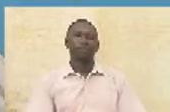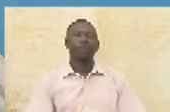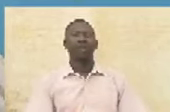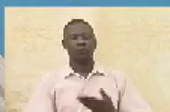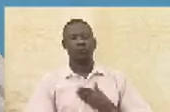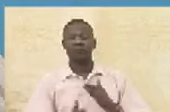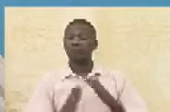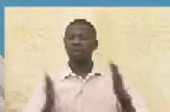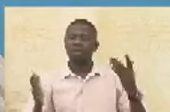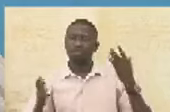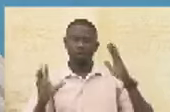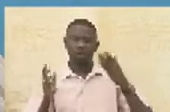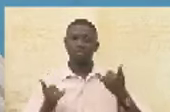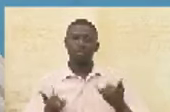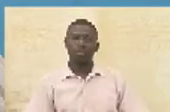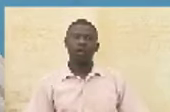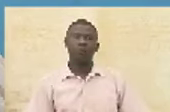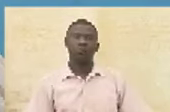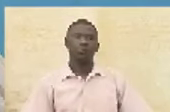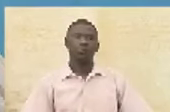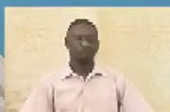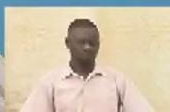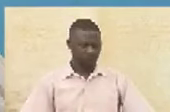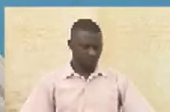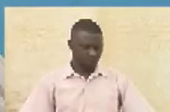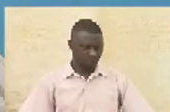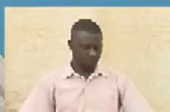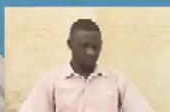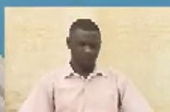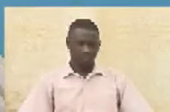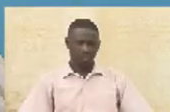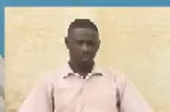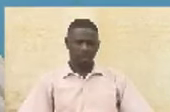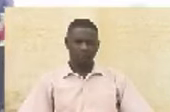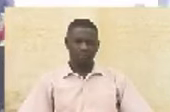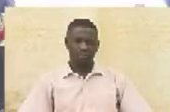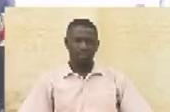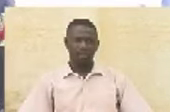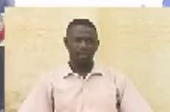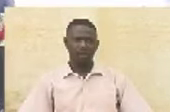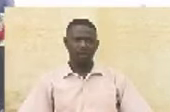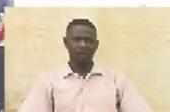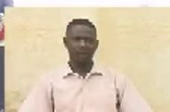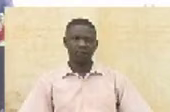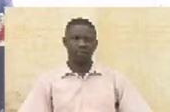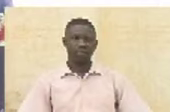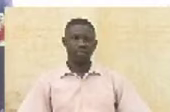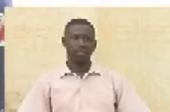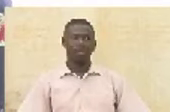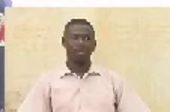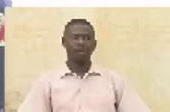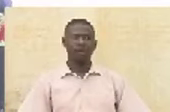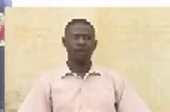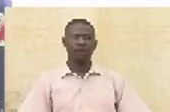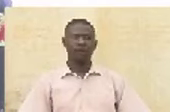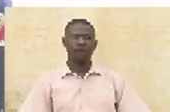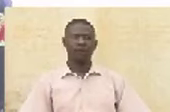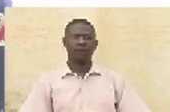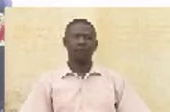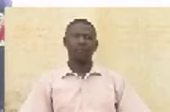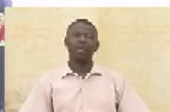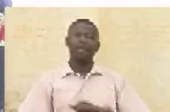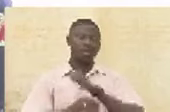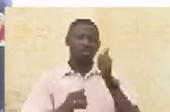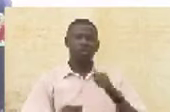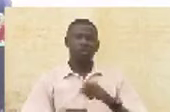That's my big problem now. And you attribute all these symptoms to the concussion that you were